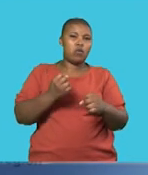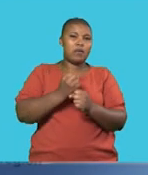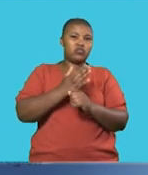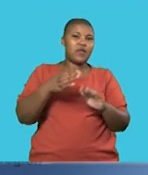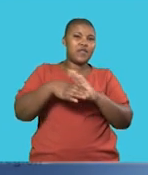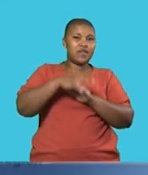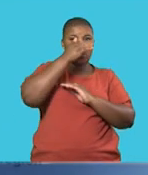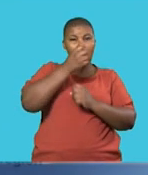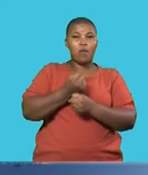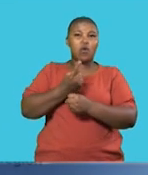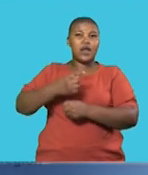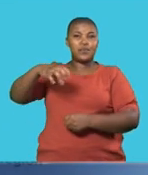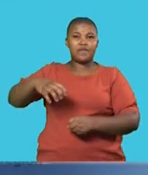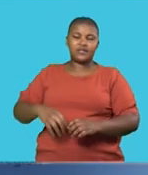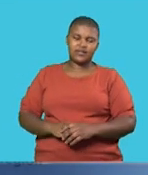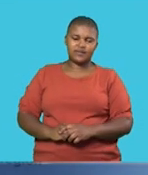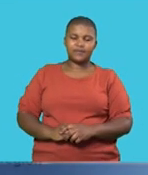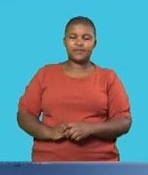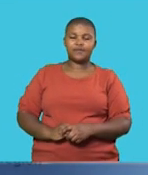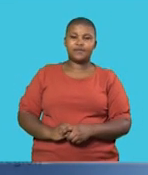sifundazwe sasekoli.